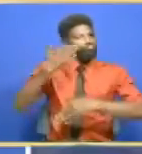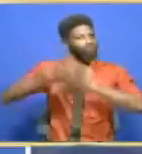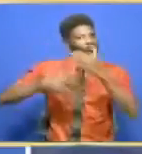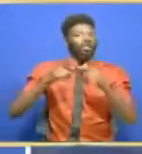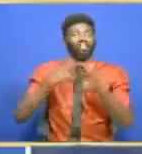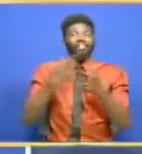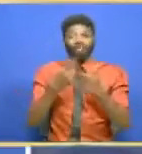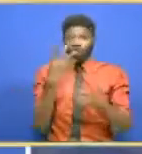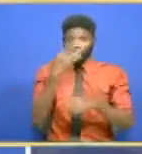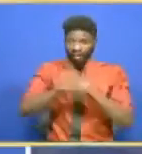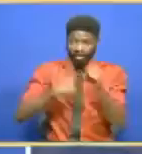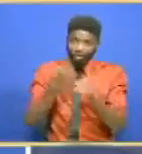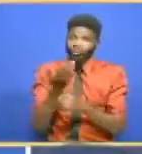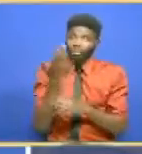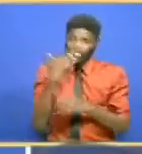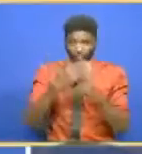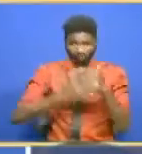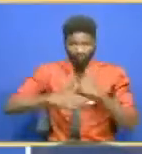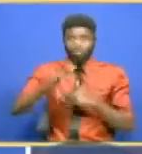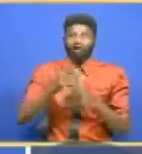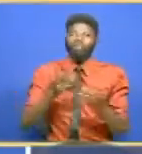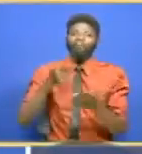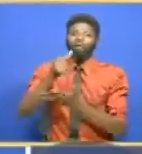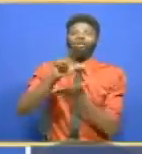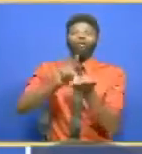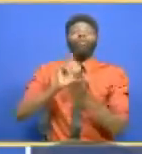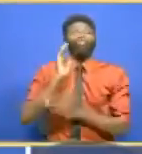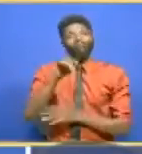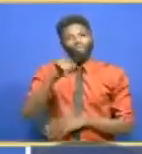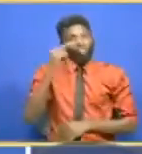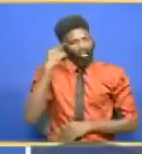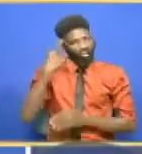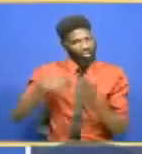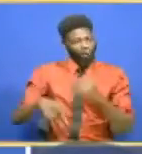that. You can take that.